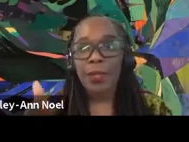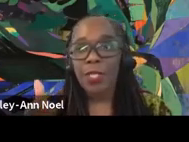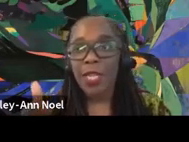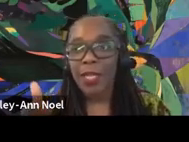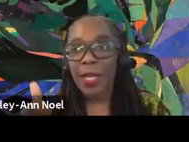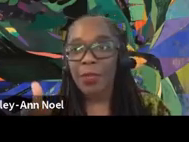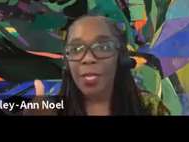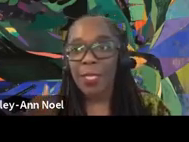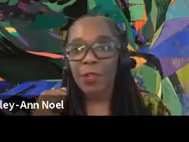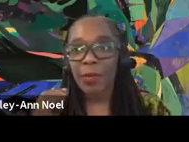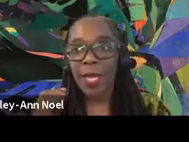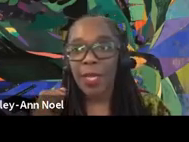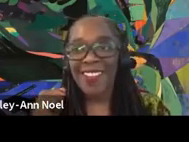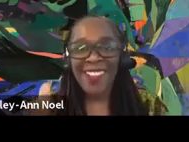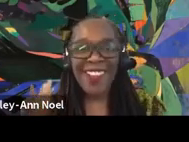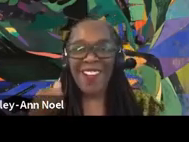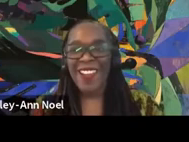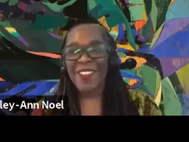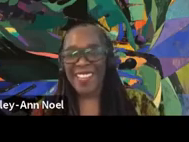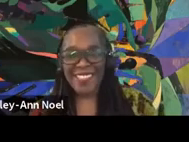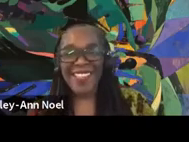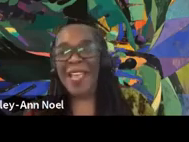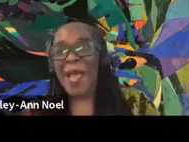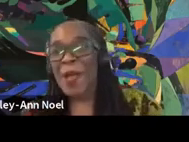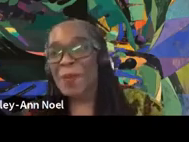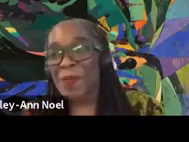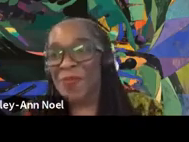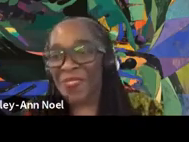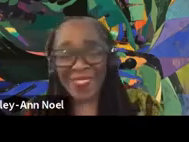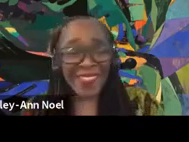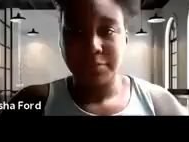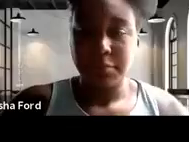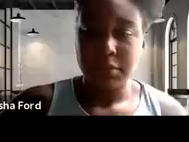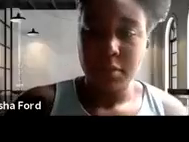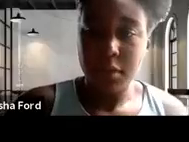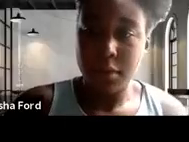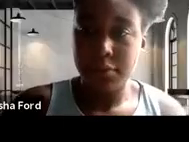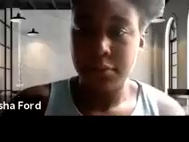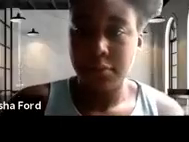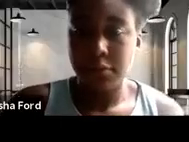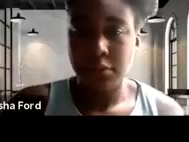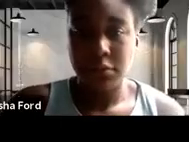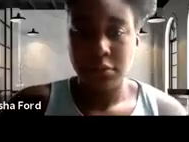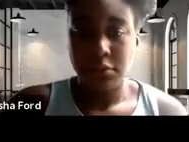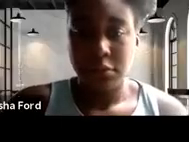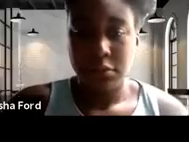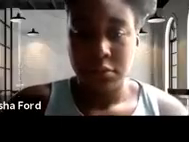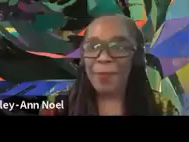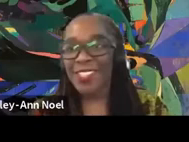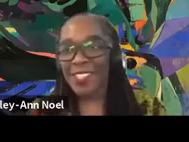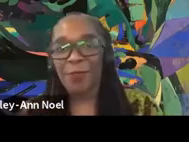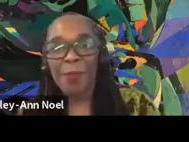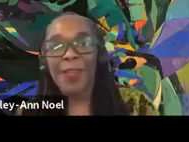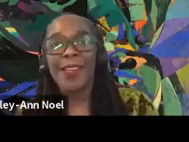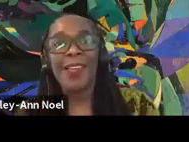Okay, are you seeing my screen okay? All right, great. So this was actually, so this is not my